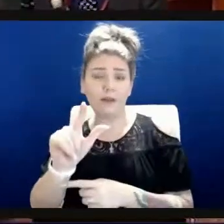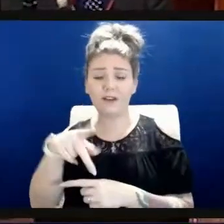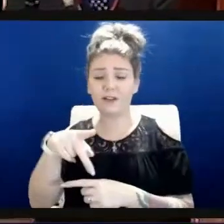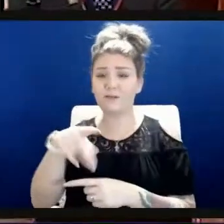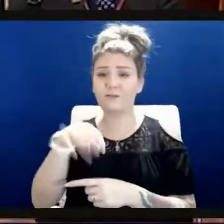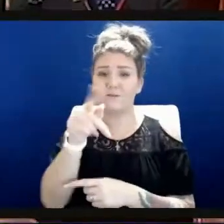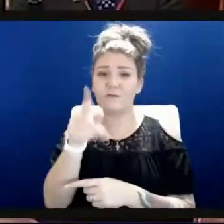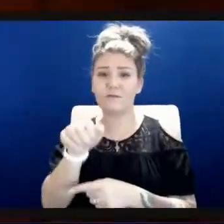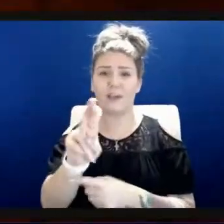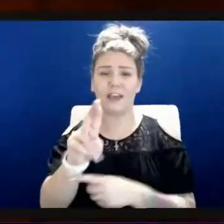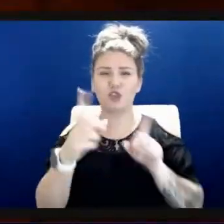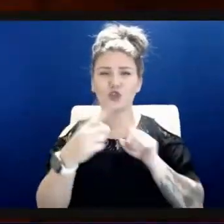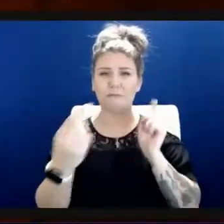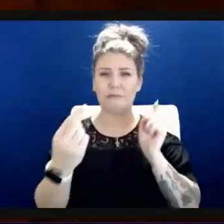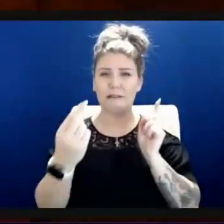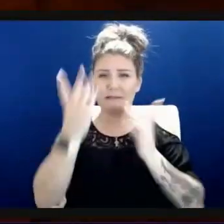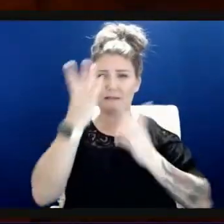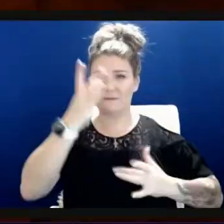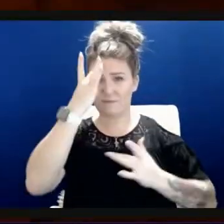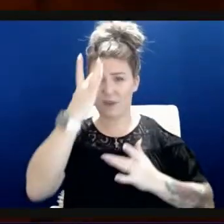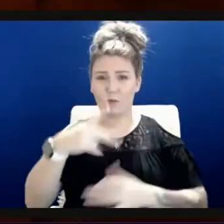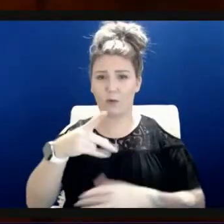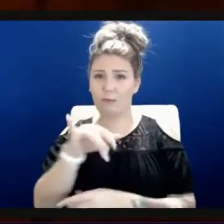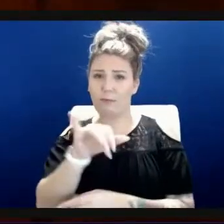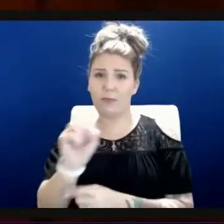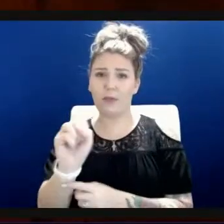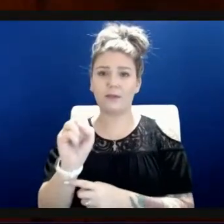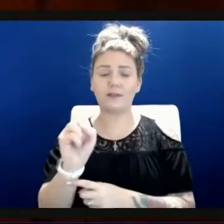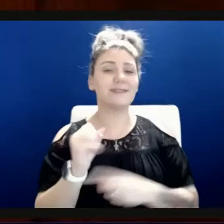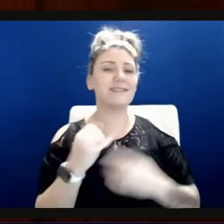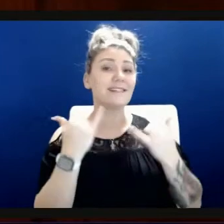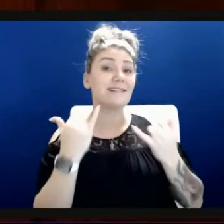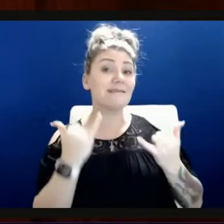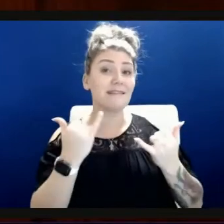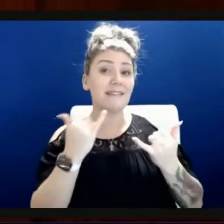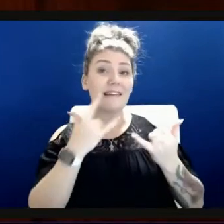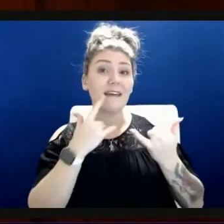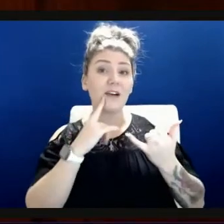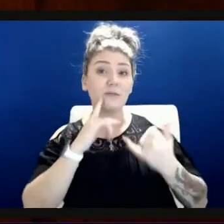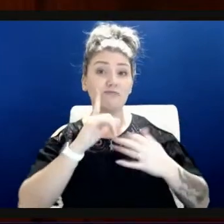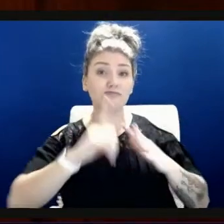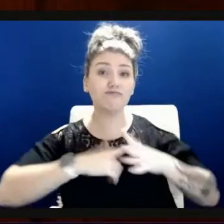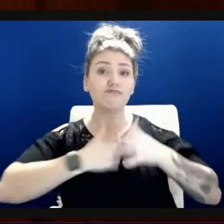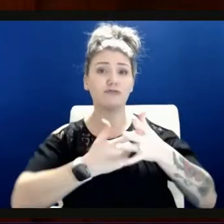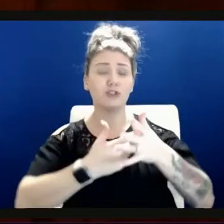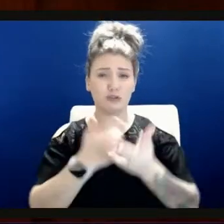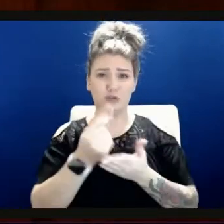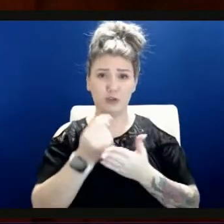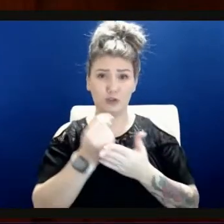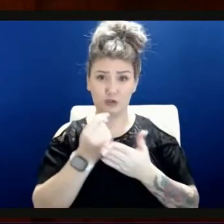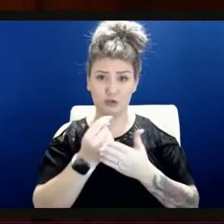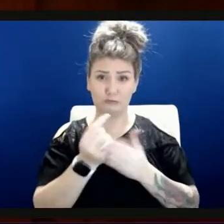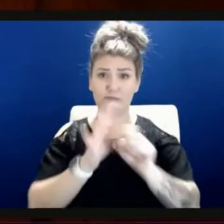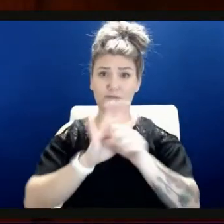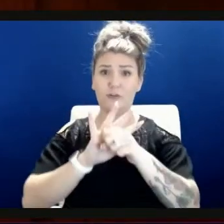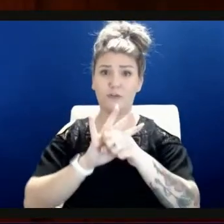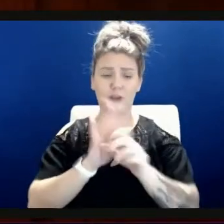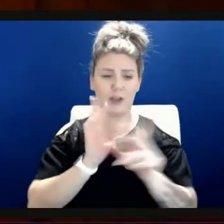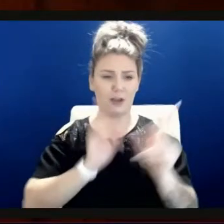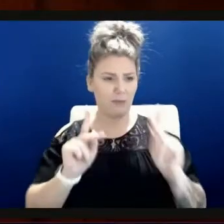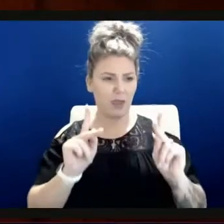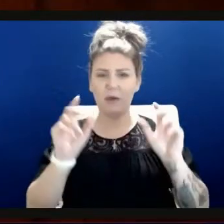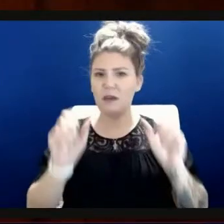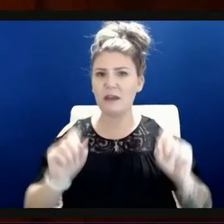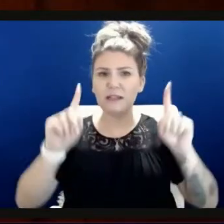treatment pills. And now we're launching the Test to Treat initiative. So people can get tested at a pharmacy, and if